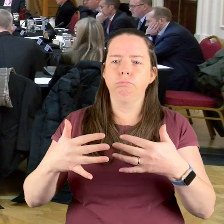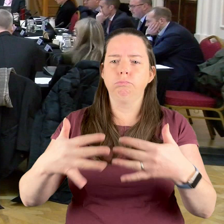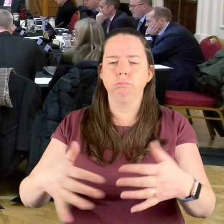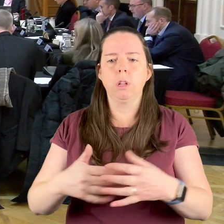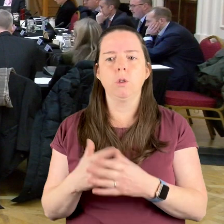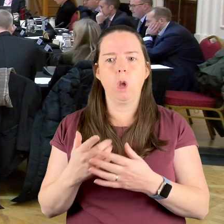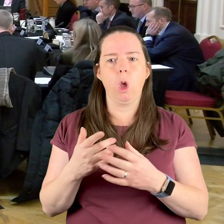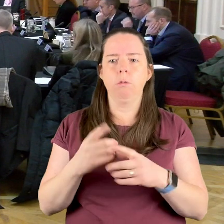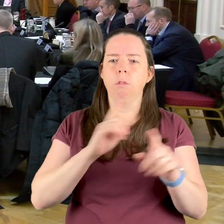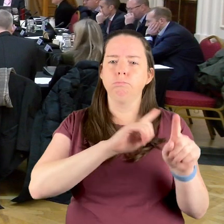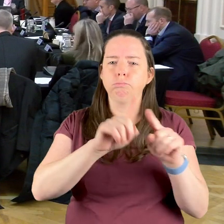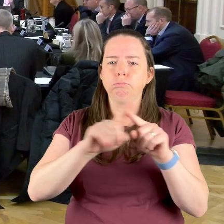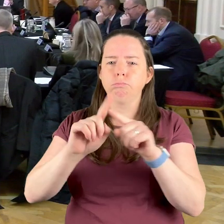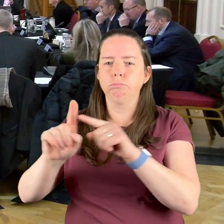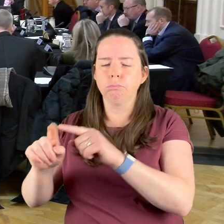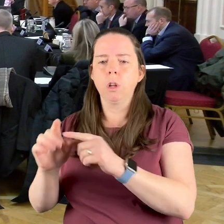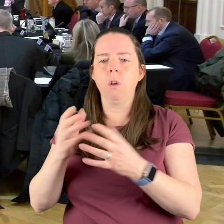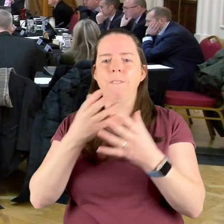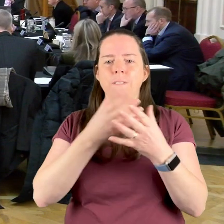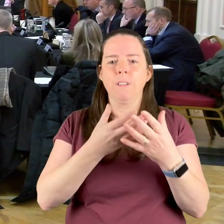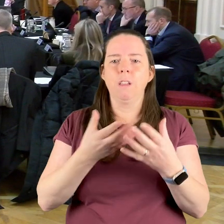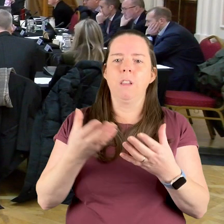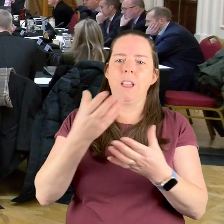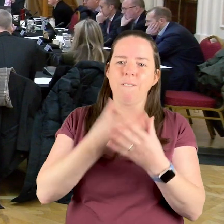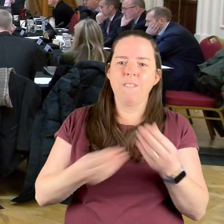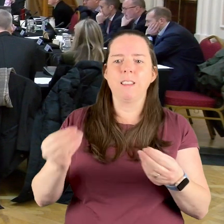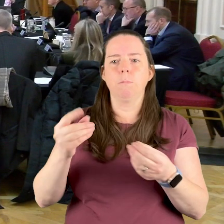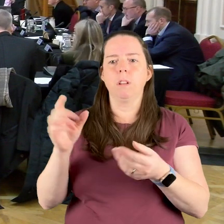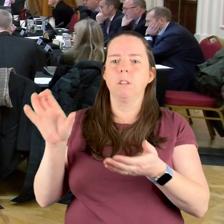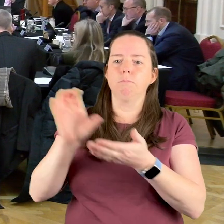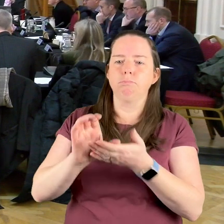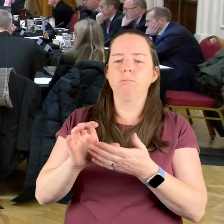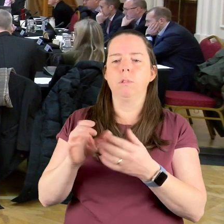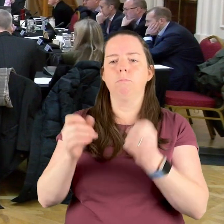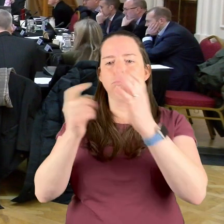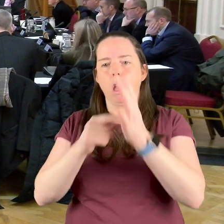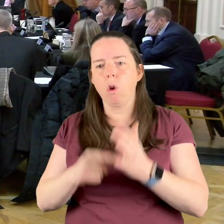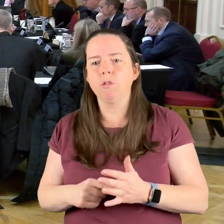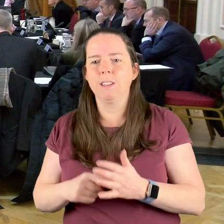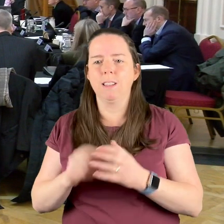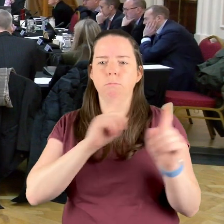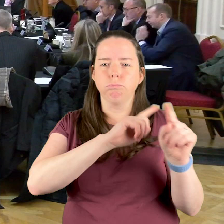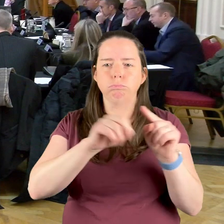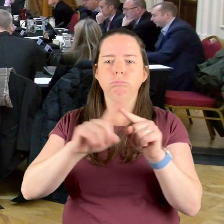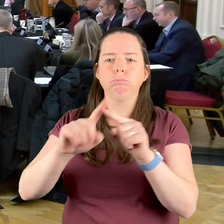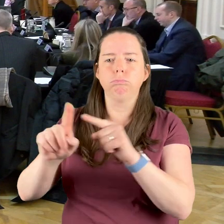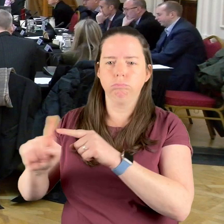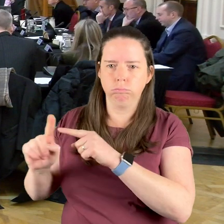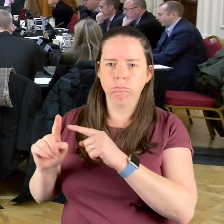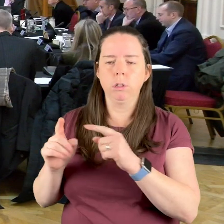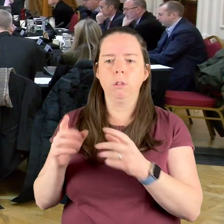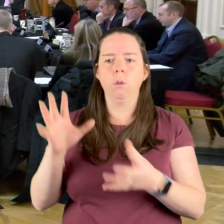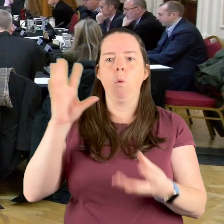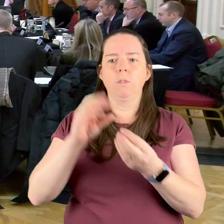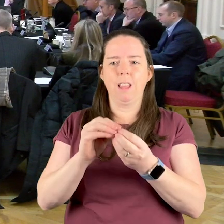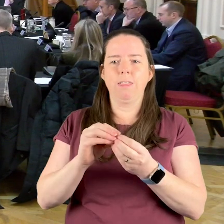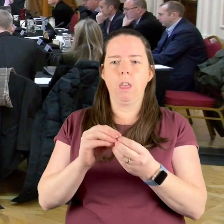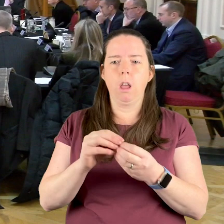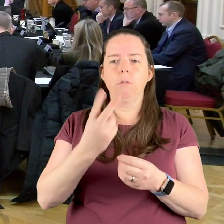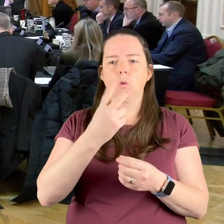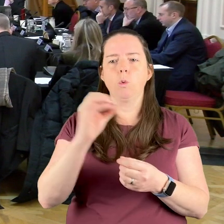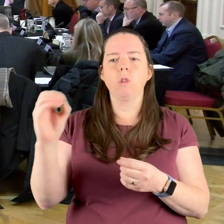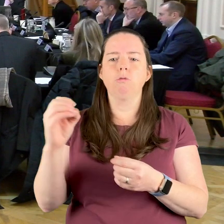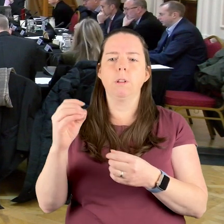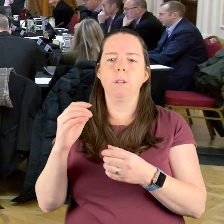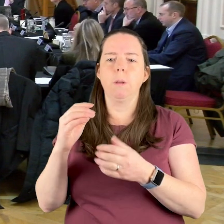forward. So there's a vast array of different investments and priorities set out in this